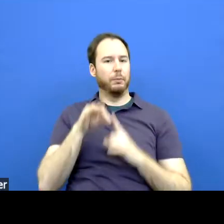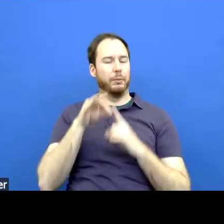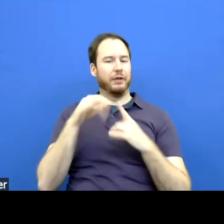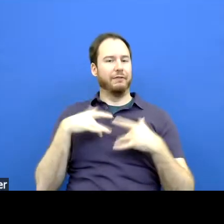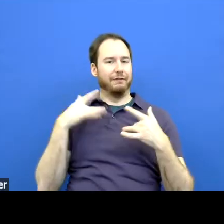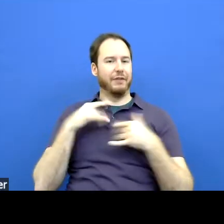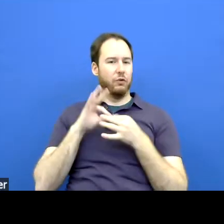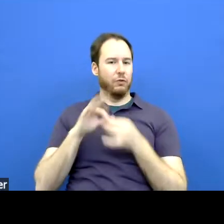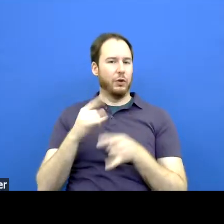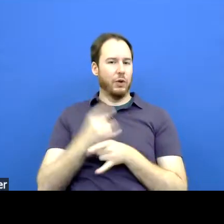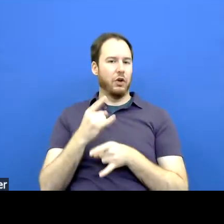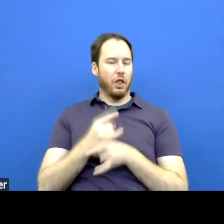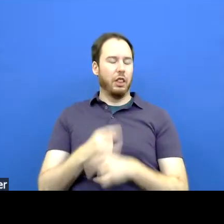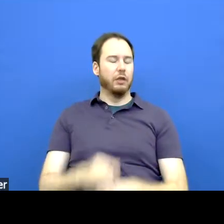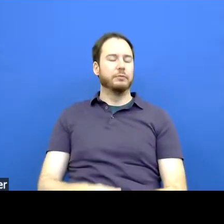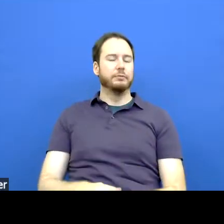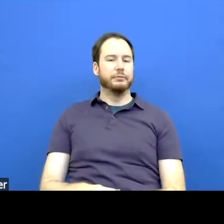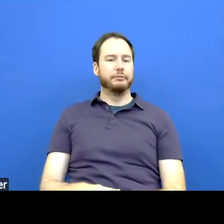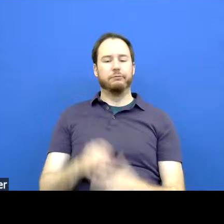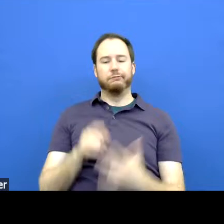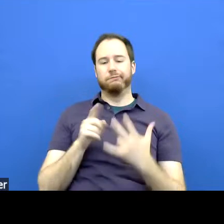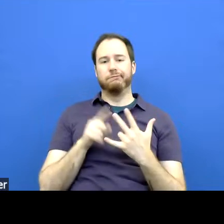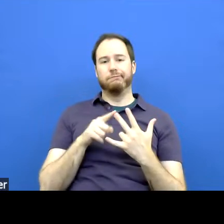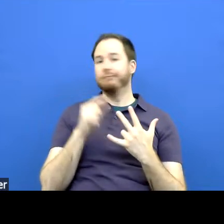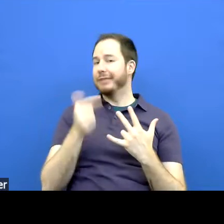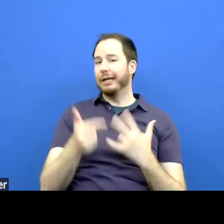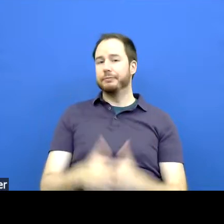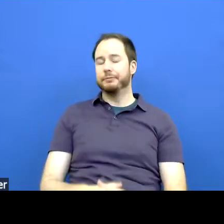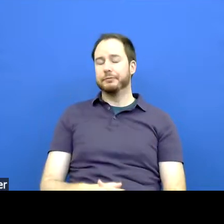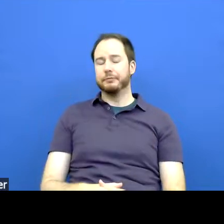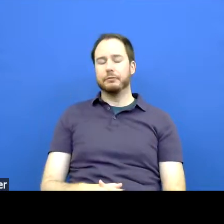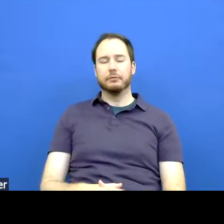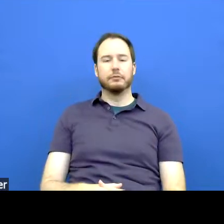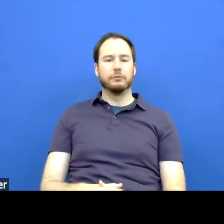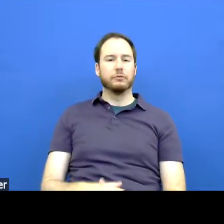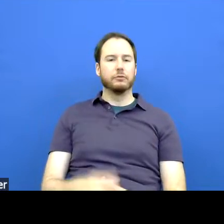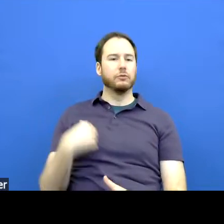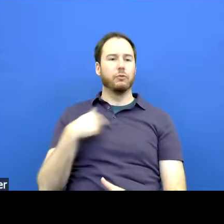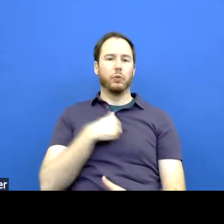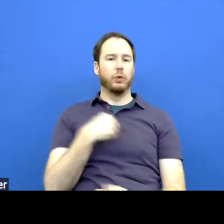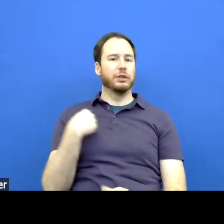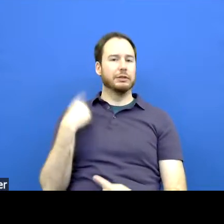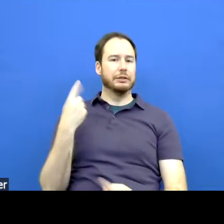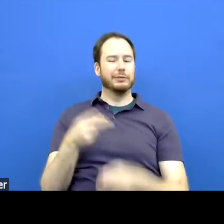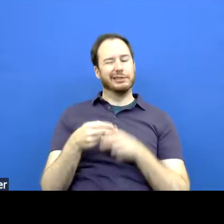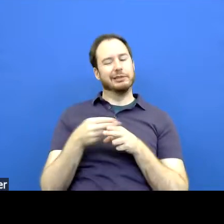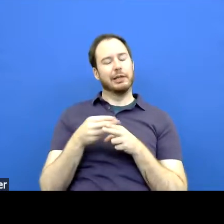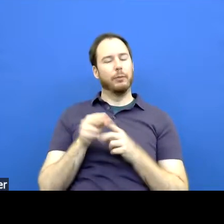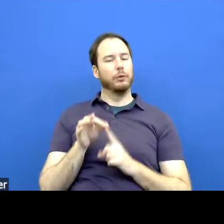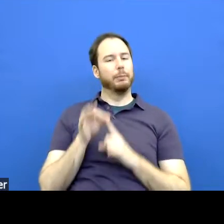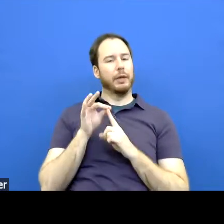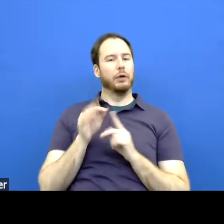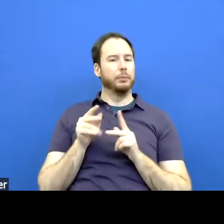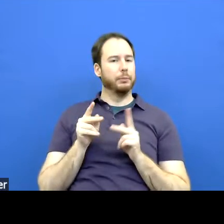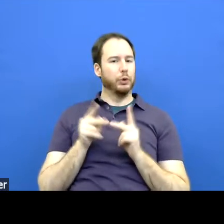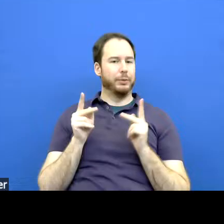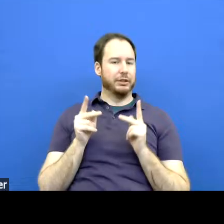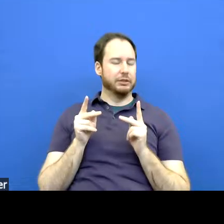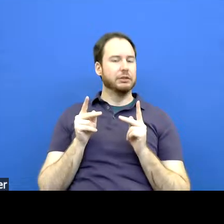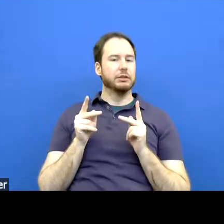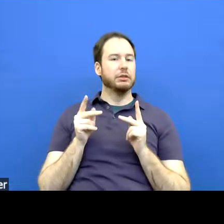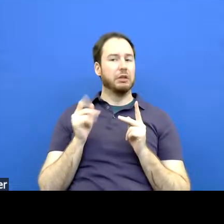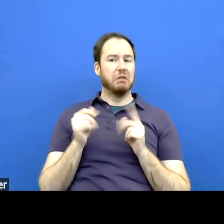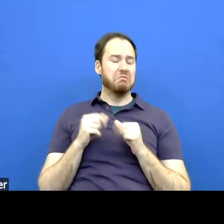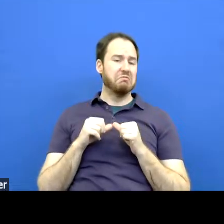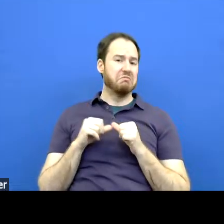alcohol. Second. So one of the things we have been doing a temporary special use permit. That